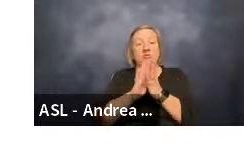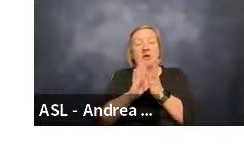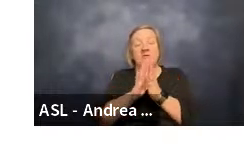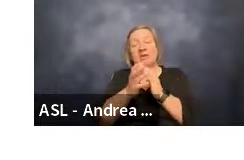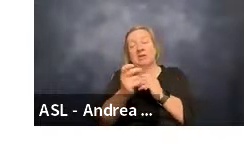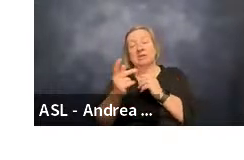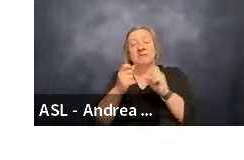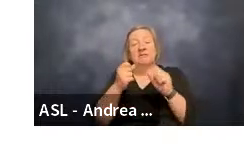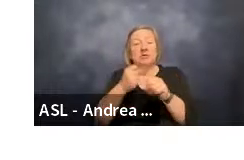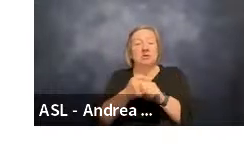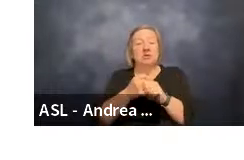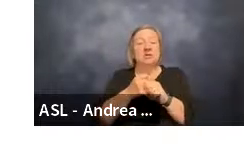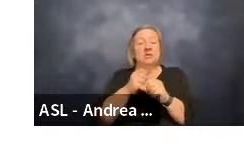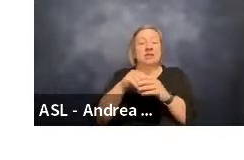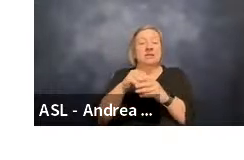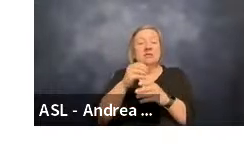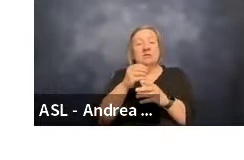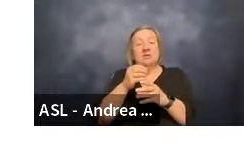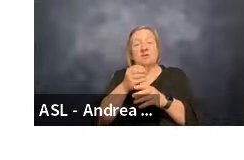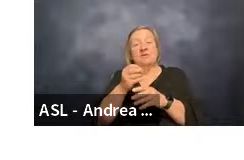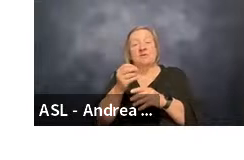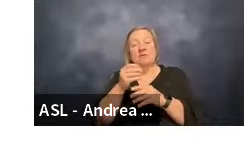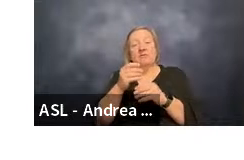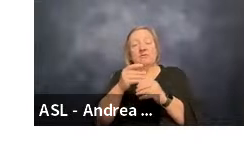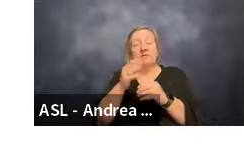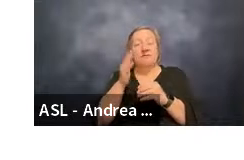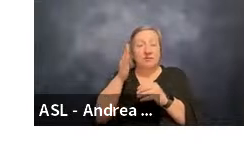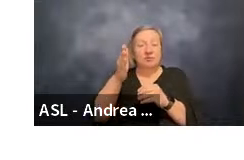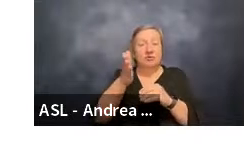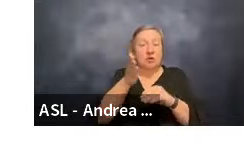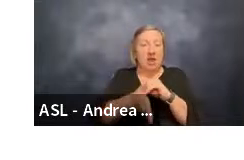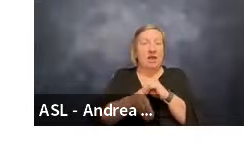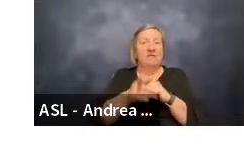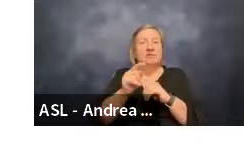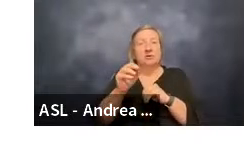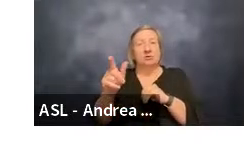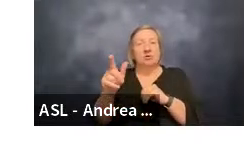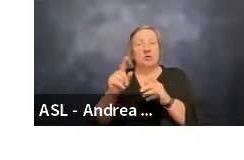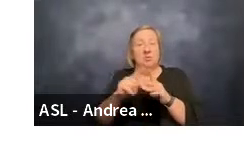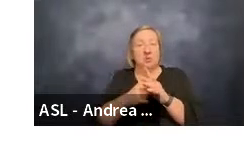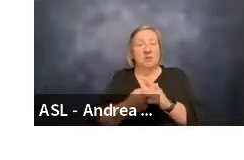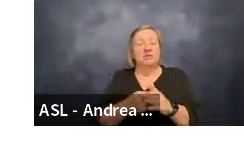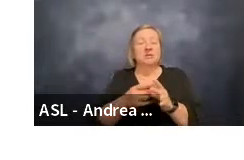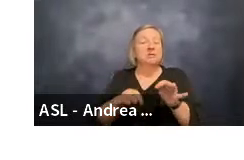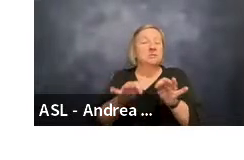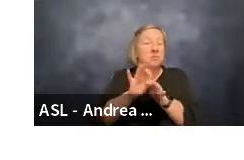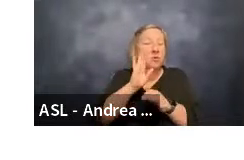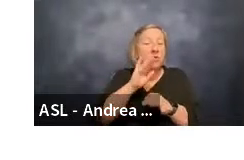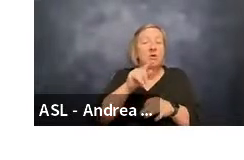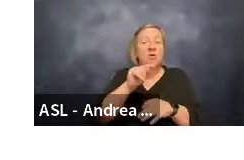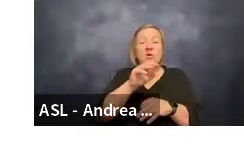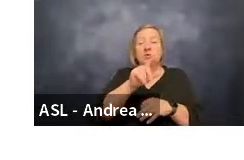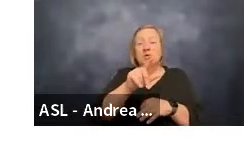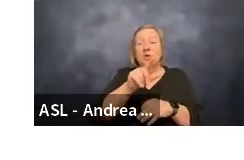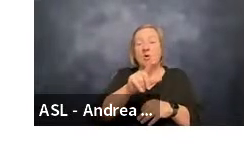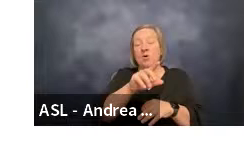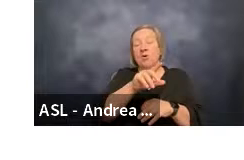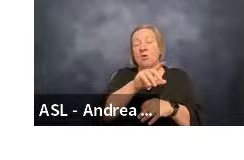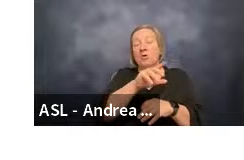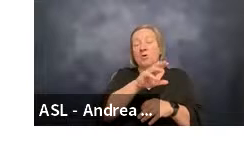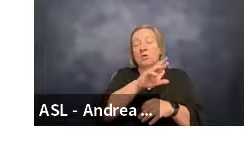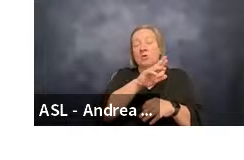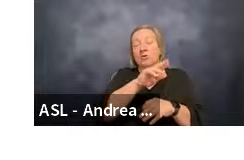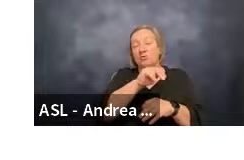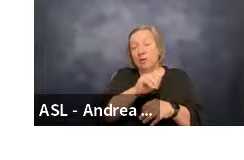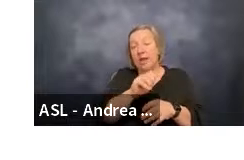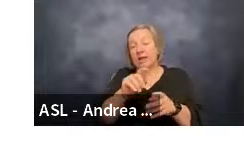years into the future after tolling begins. It's important to note that the toll rates and policies